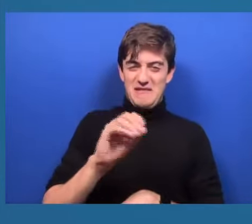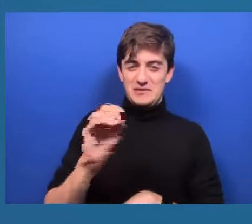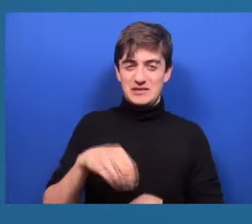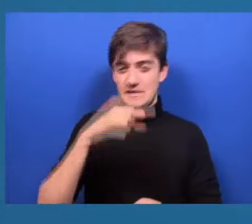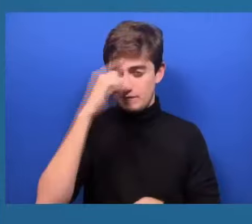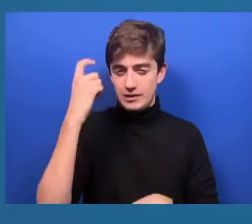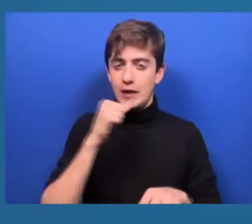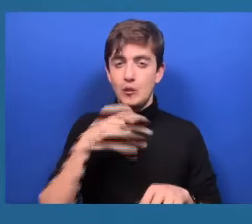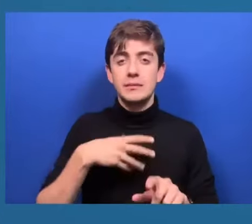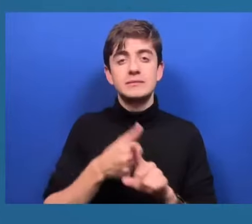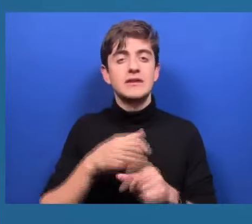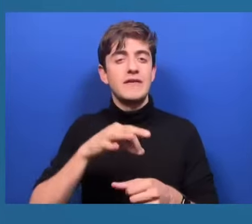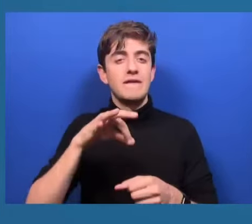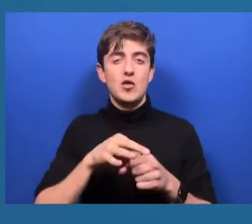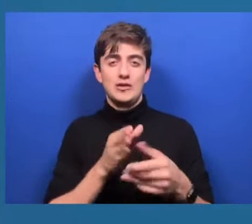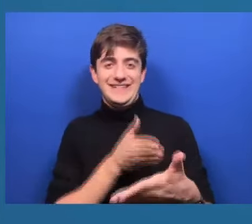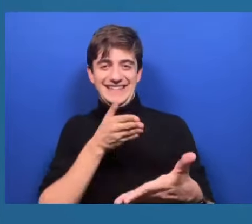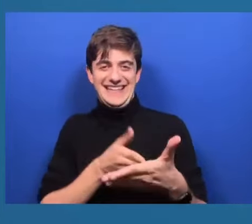this.